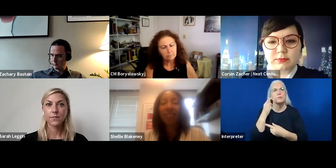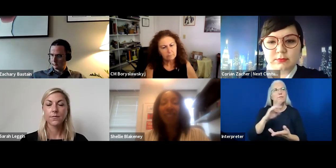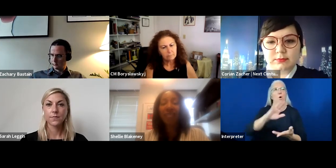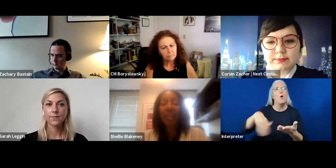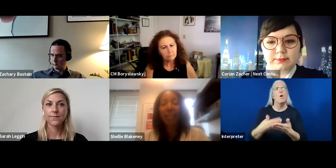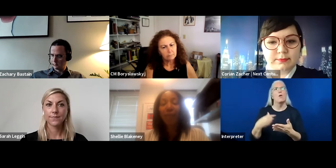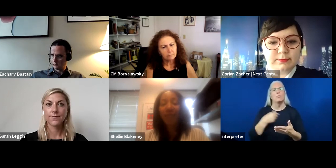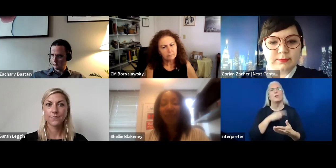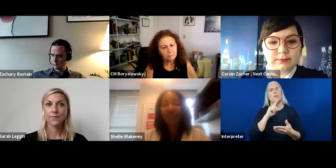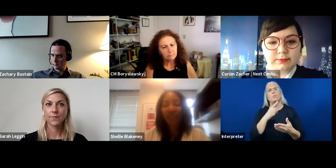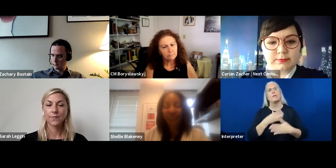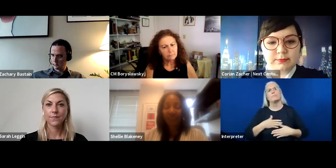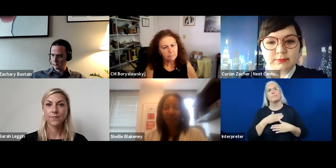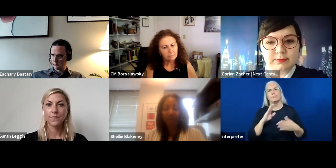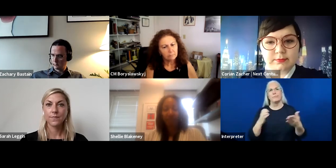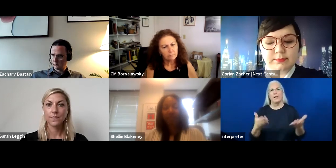discussion. Thank you.